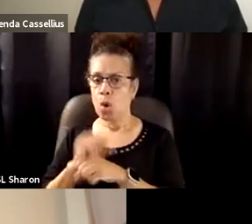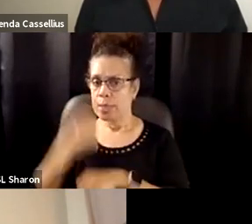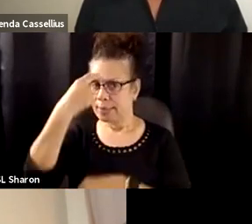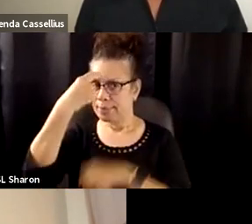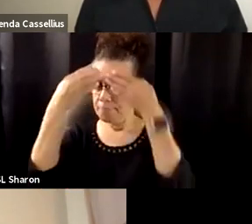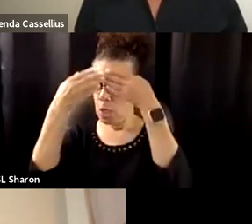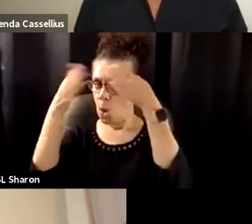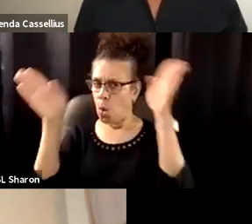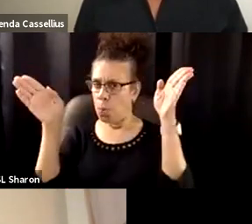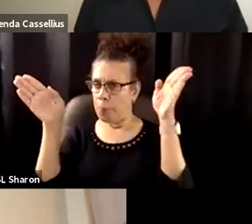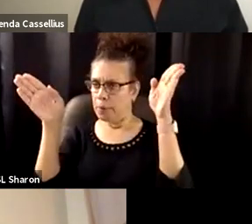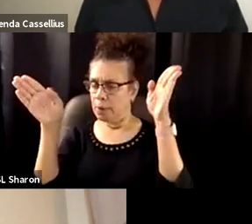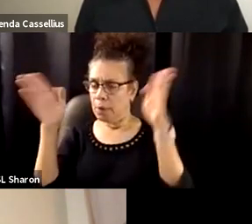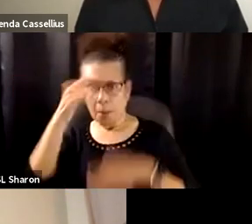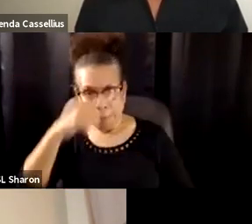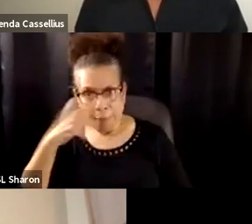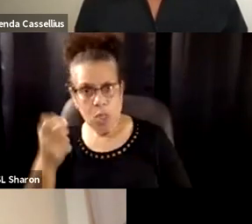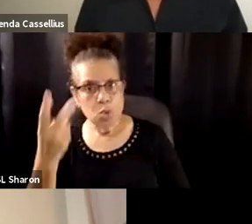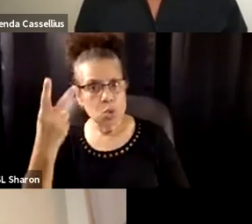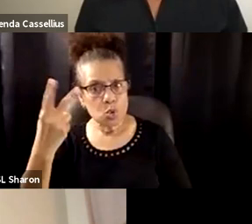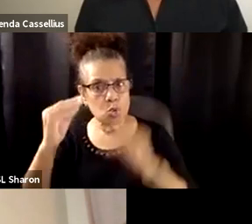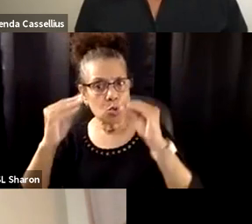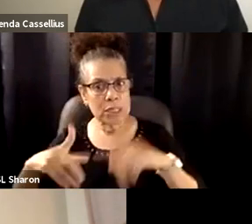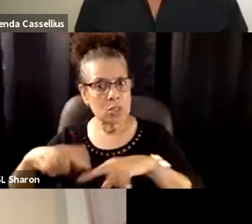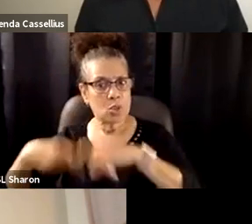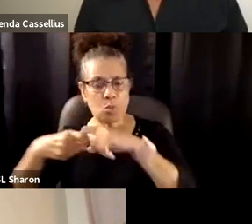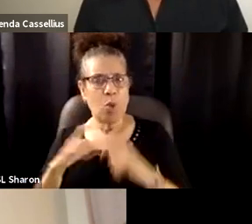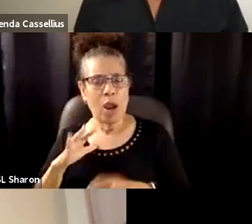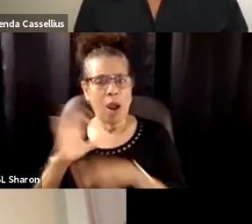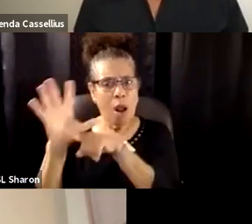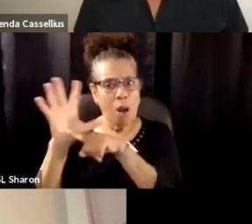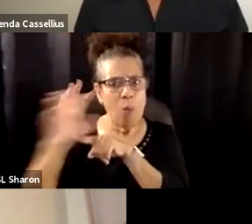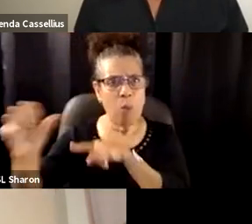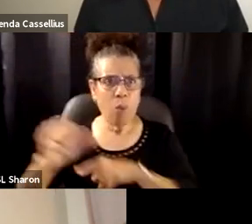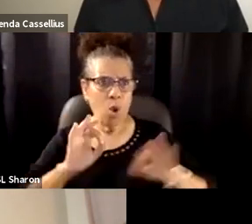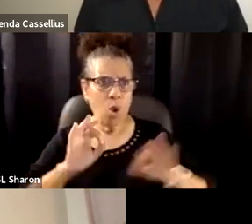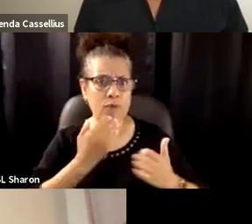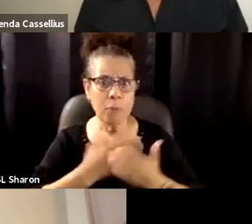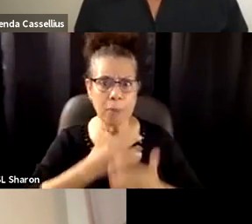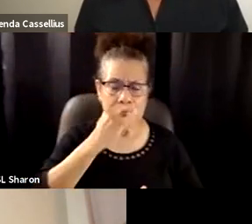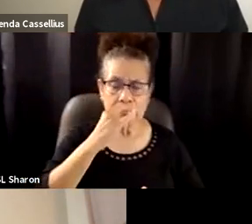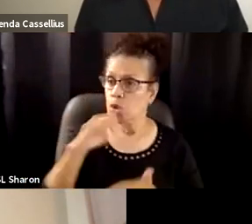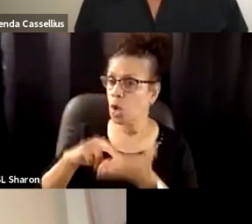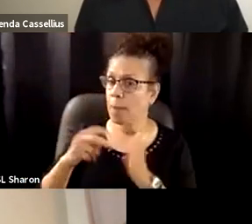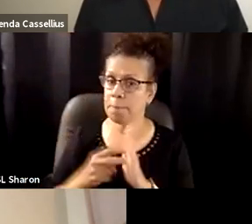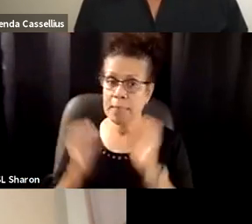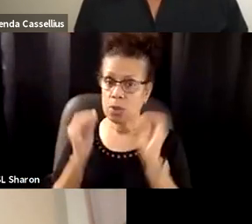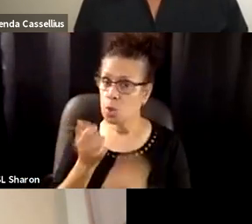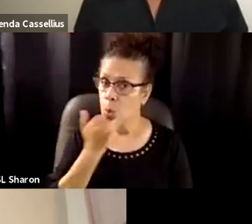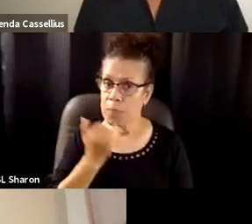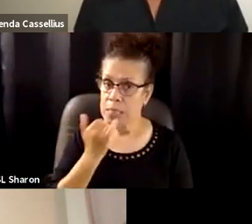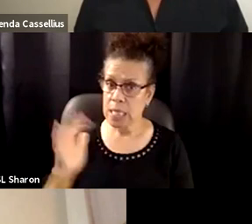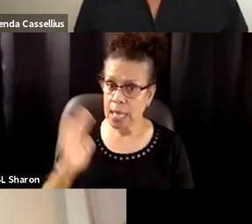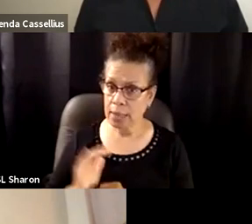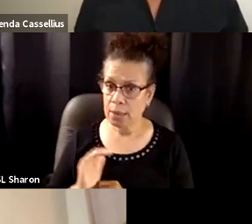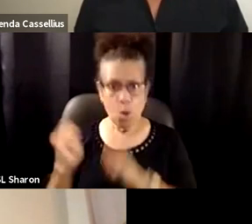this decision just because the two suspended teachers were so spectacularly good for my child doesn't mean that they never made any mistakes like all